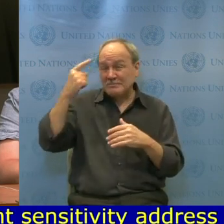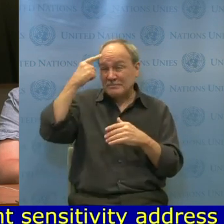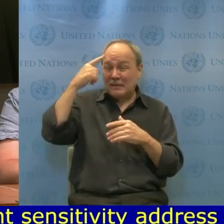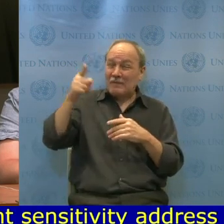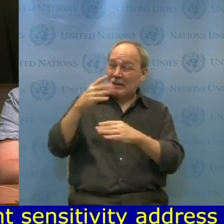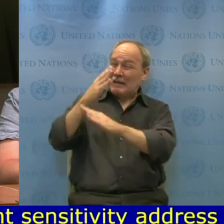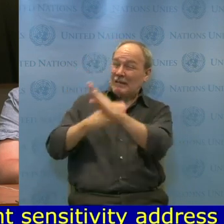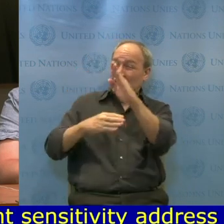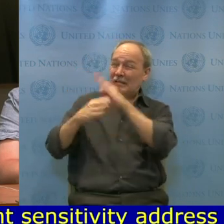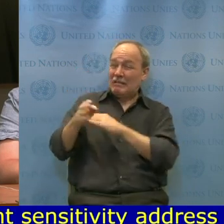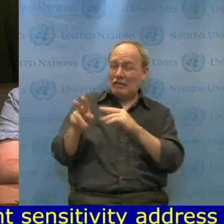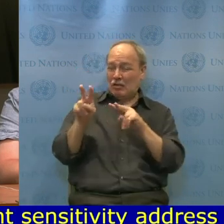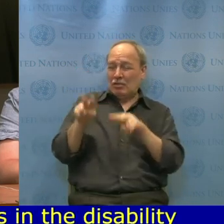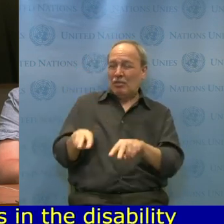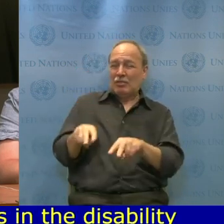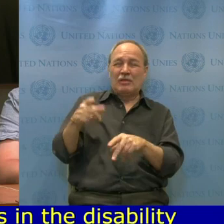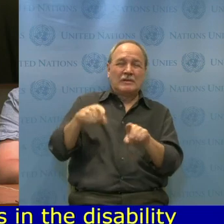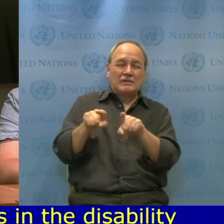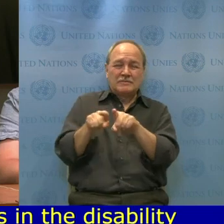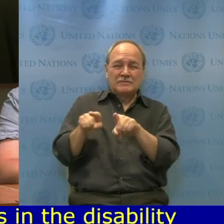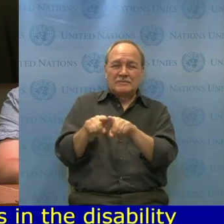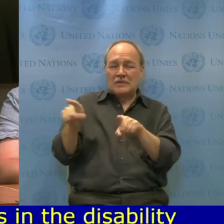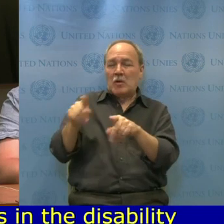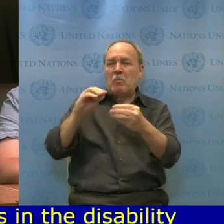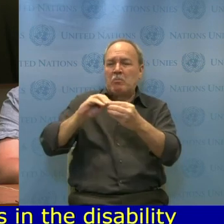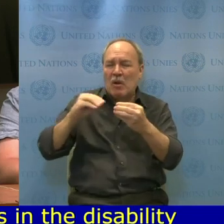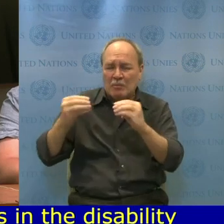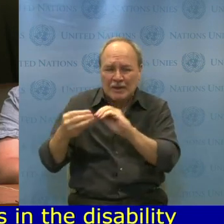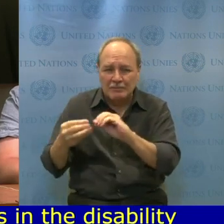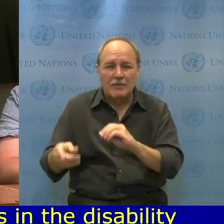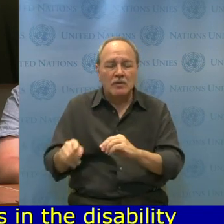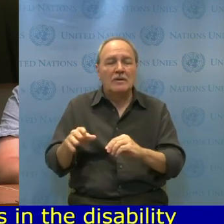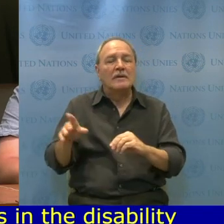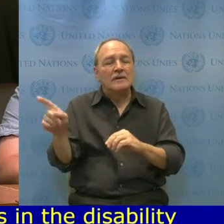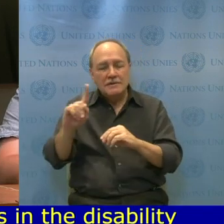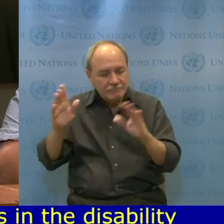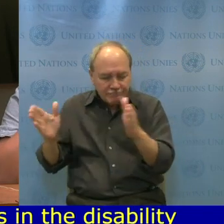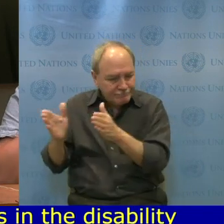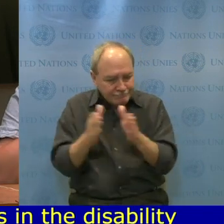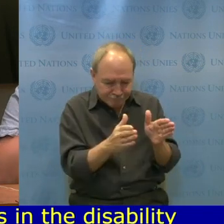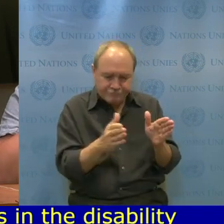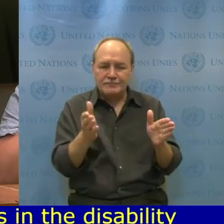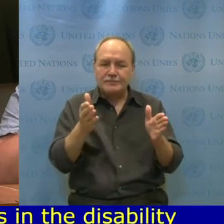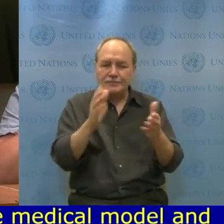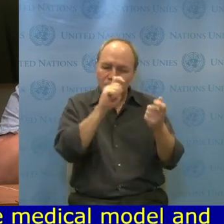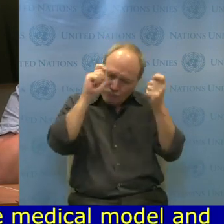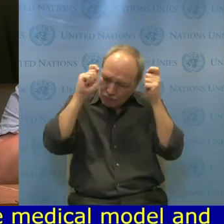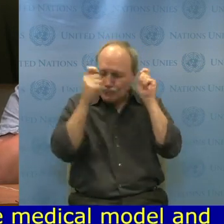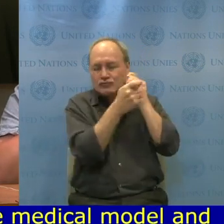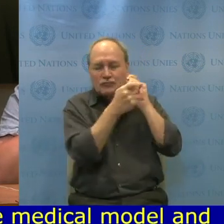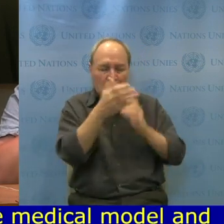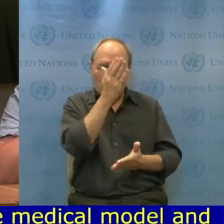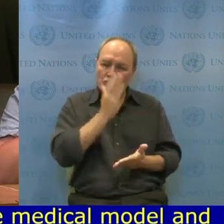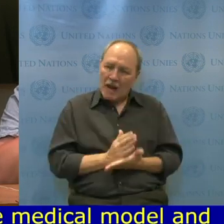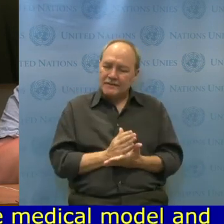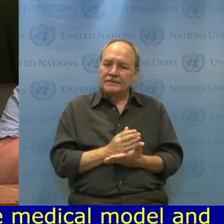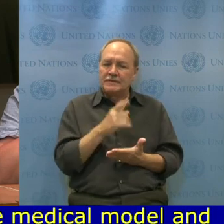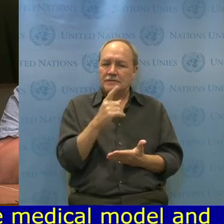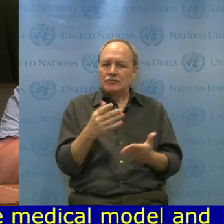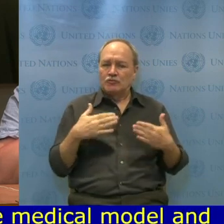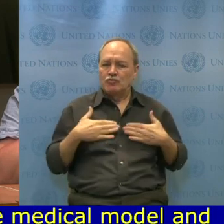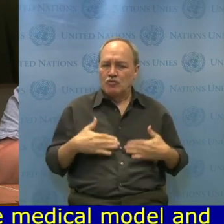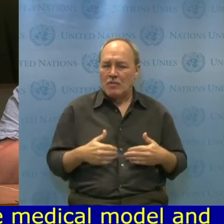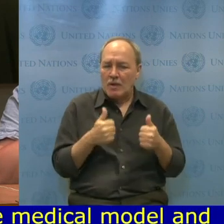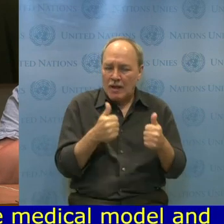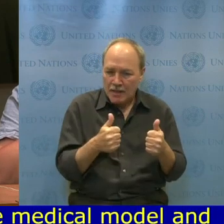clear on a person with disability's right to health. We feel that with the current shift in emphasis within the global health